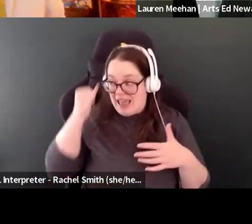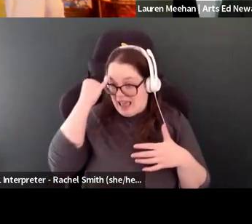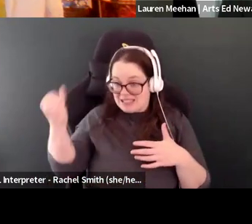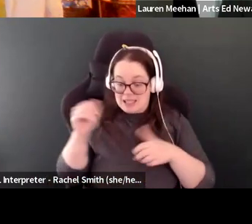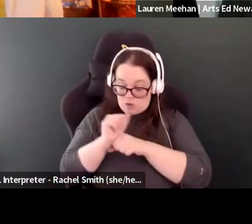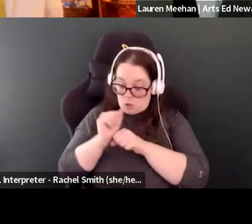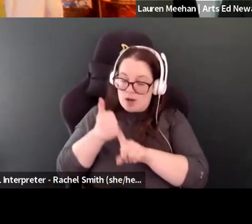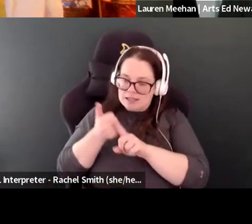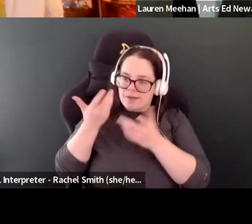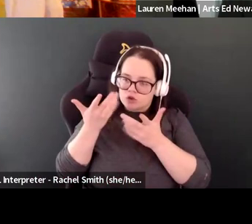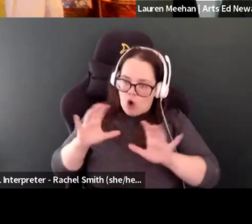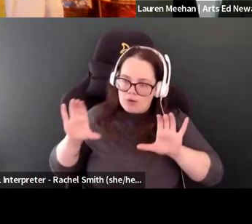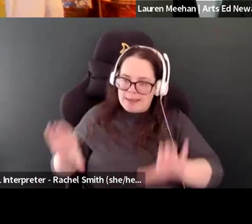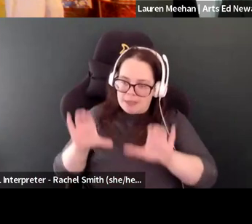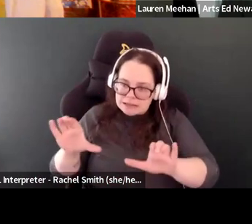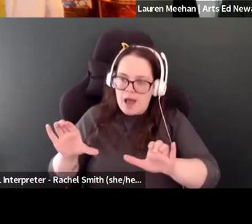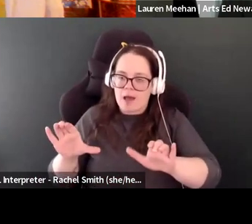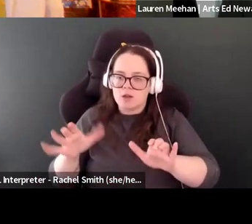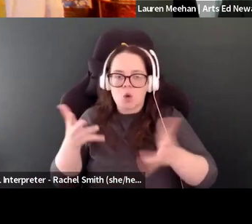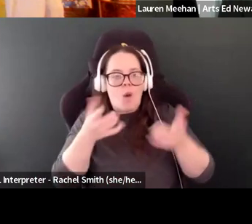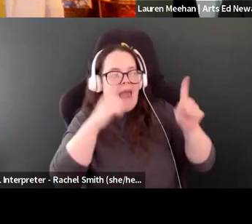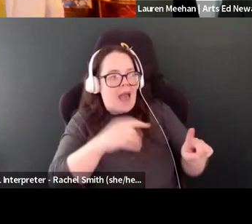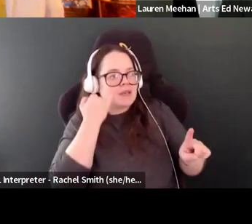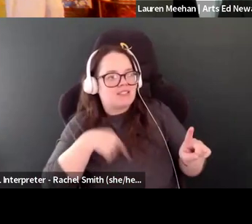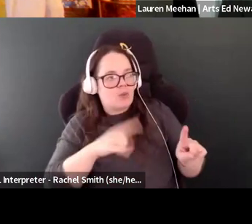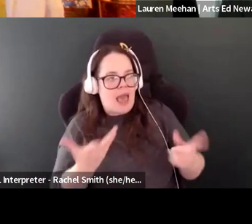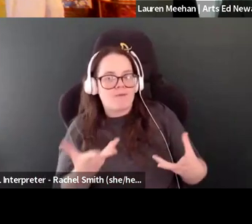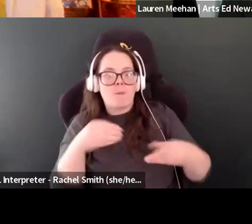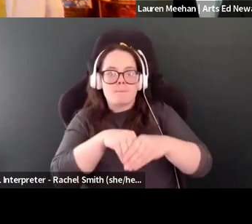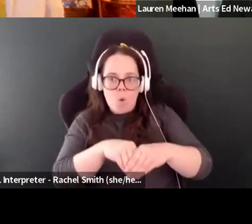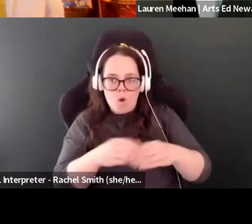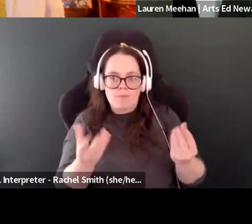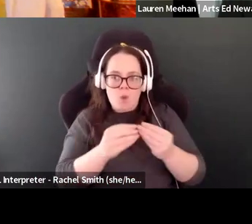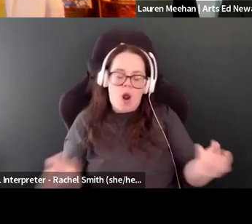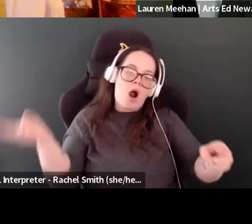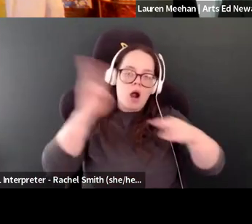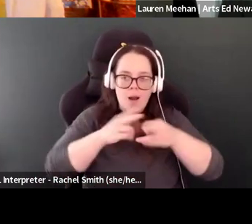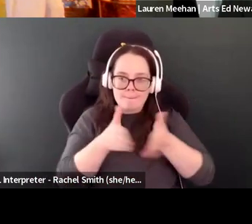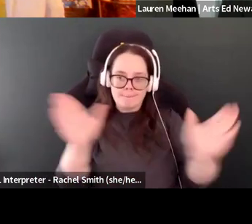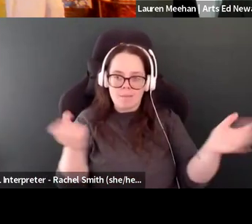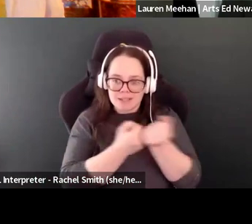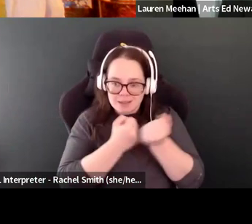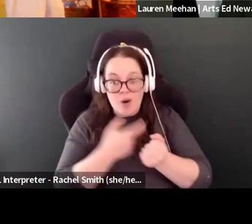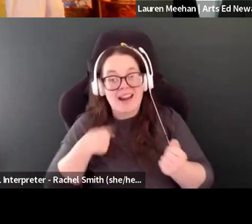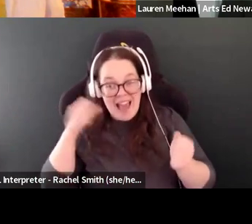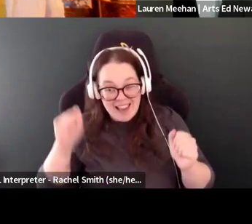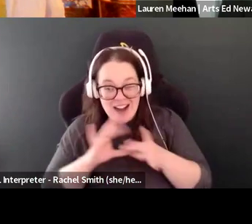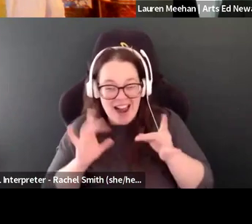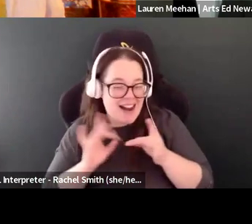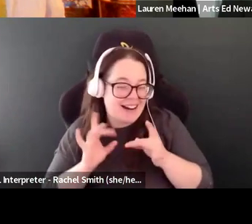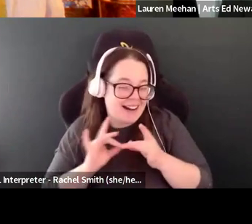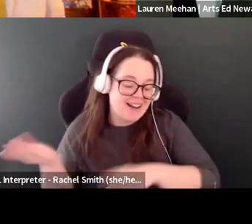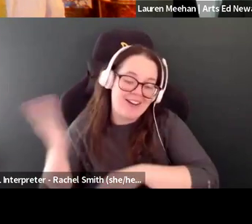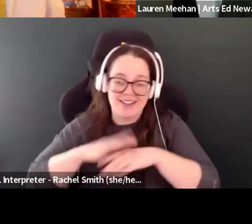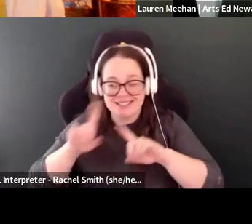being done. What happens if we have an influx of public support for it? And man, I could talk all day about the results of that.